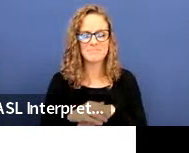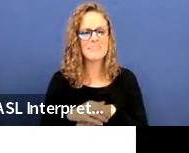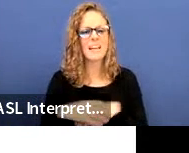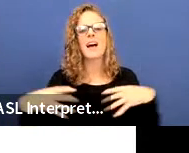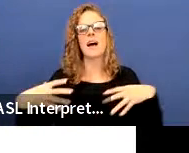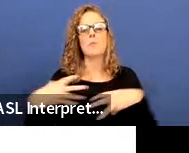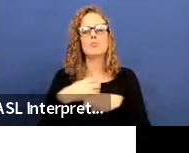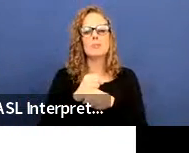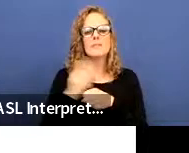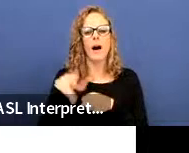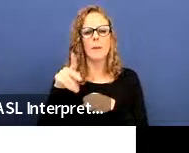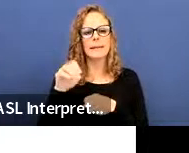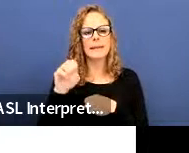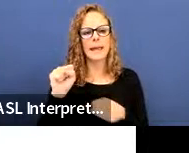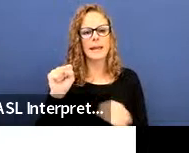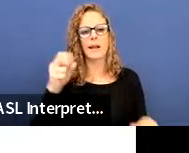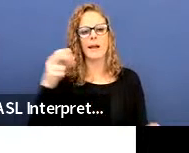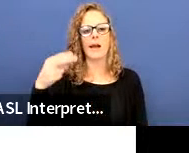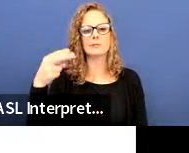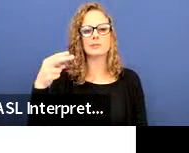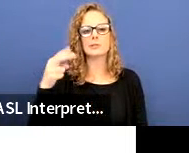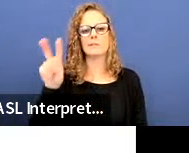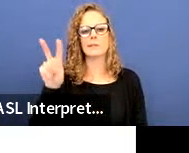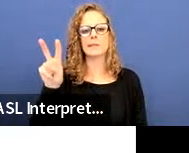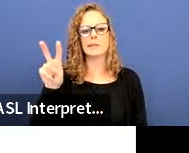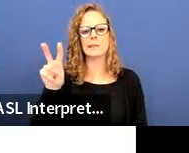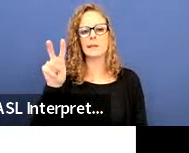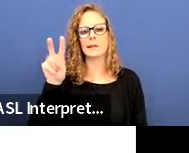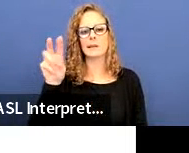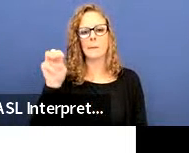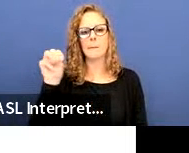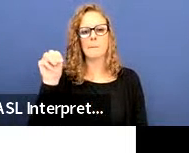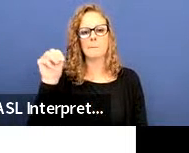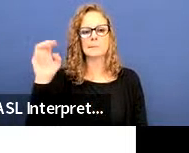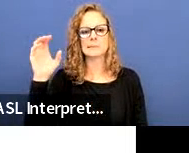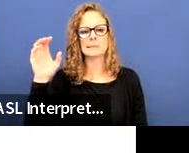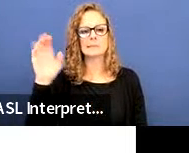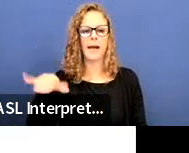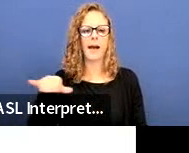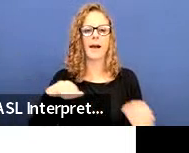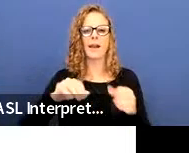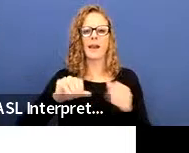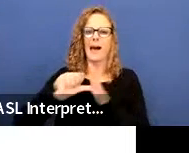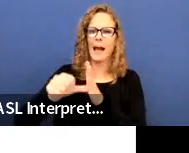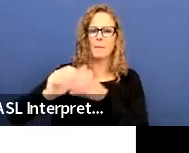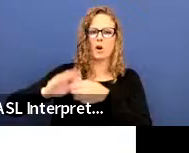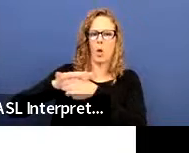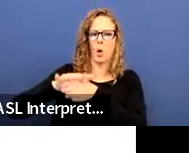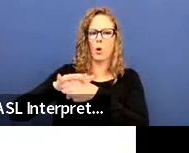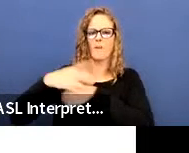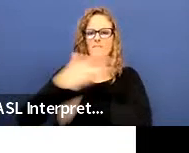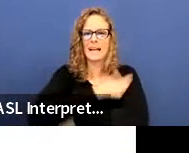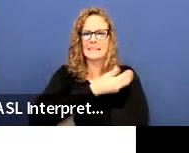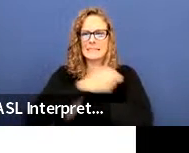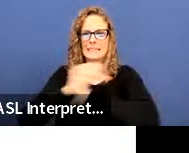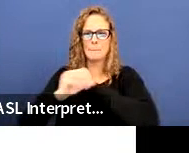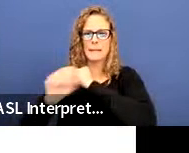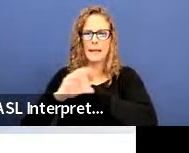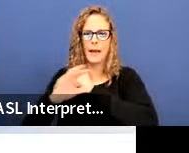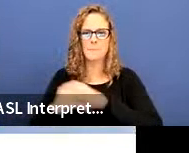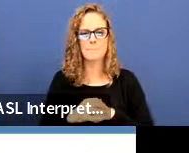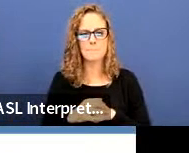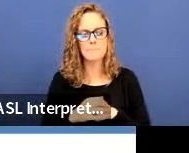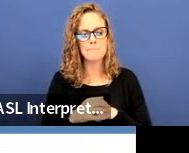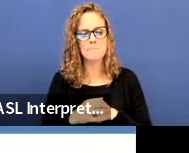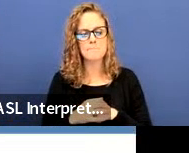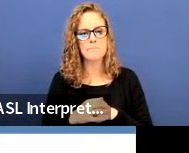the HCSA Hyperlocal Vaccination Media Campaign. So just as a reminder, you can go to the next slide, please. Just as a